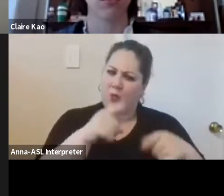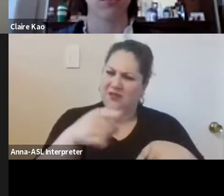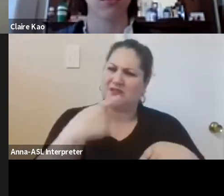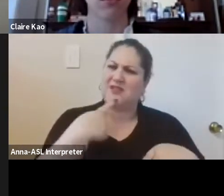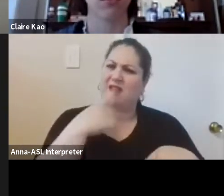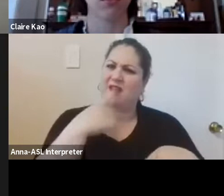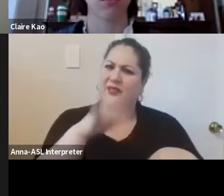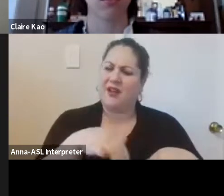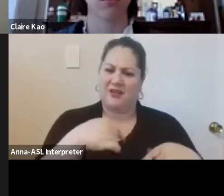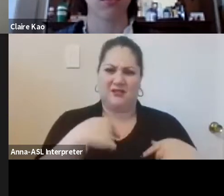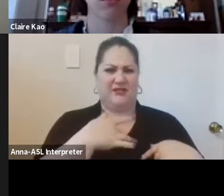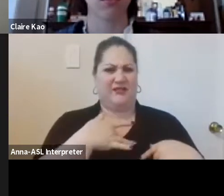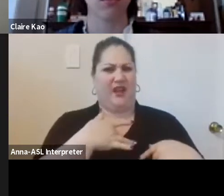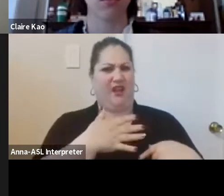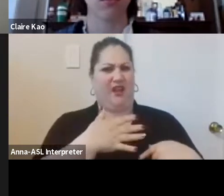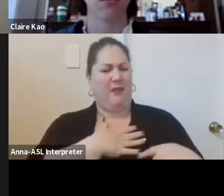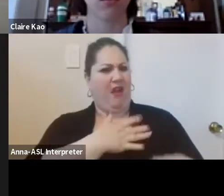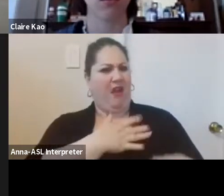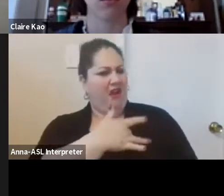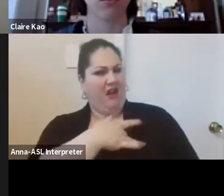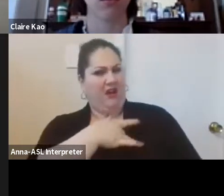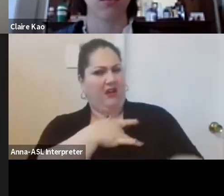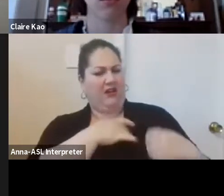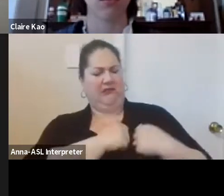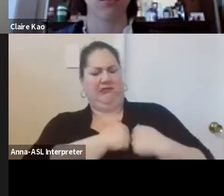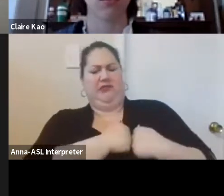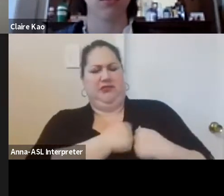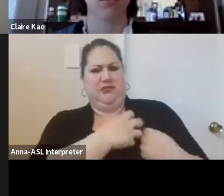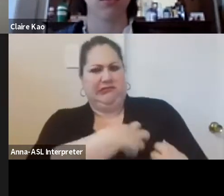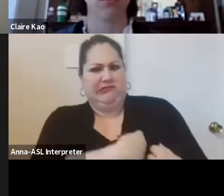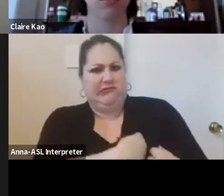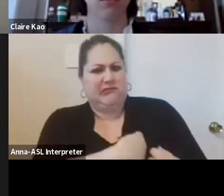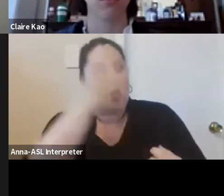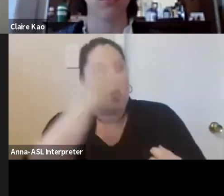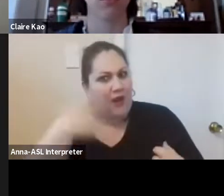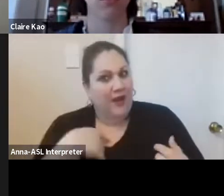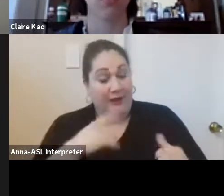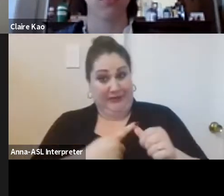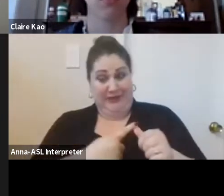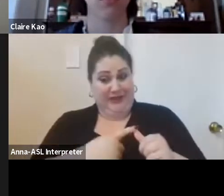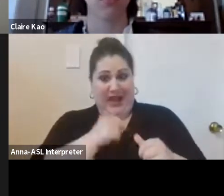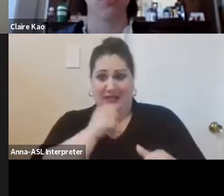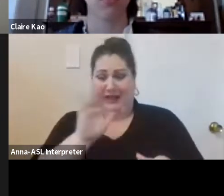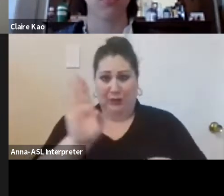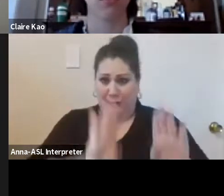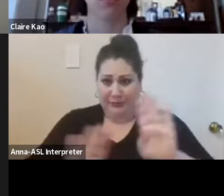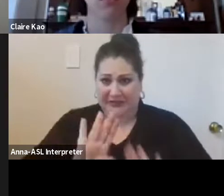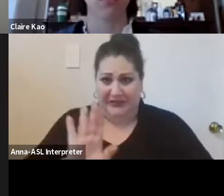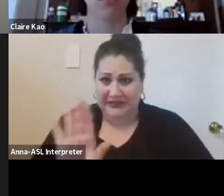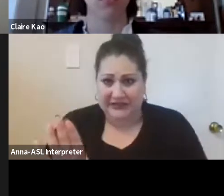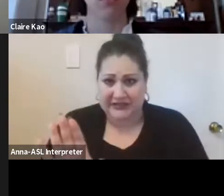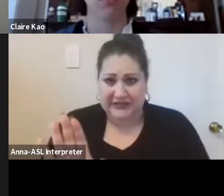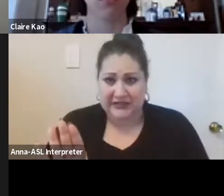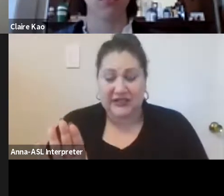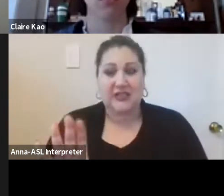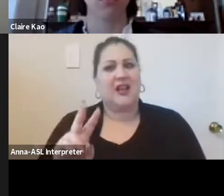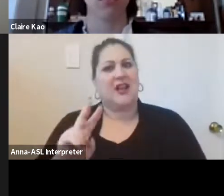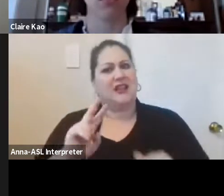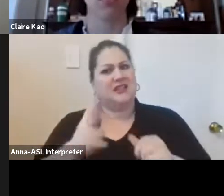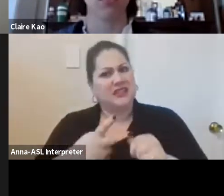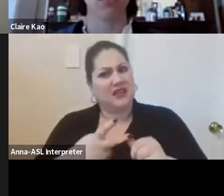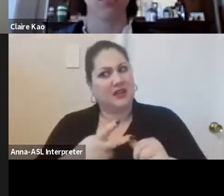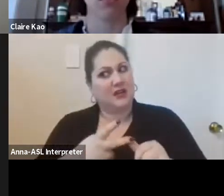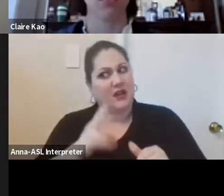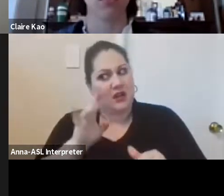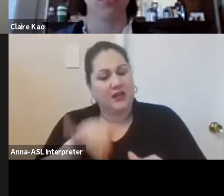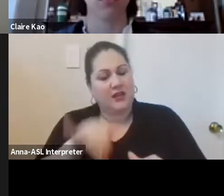felt like, first of all, that's none of your business. And second of all, that's not something that I am worried about